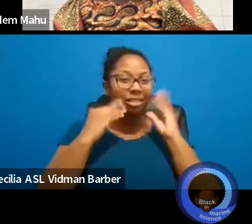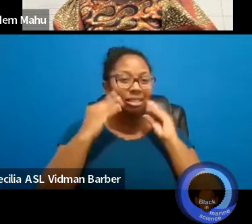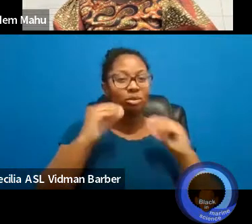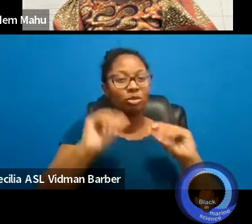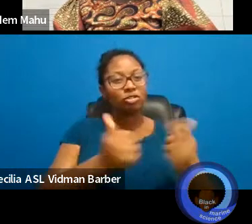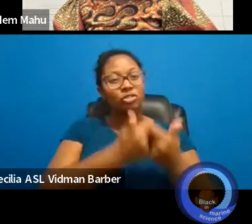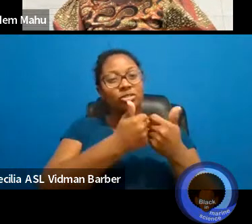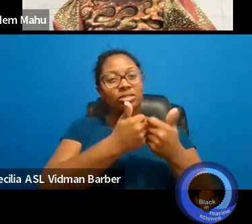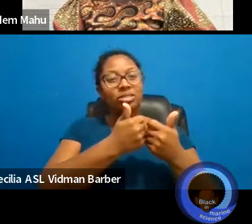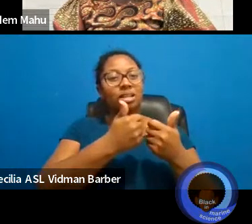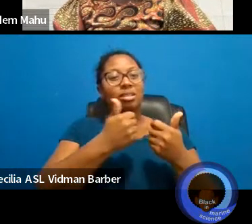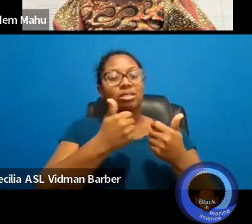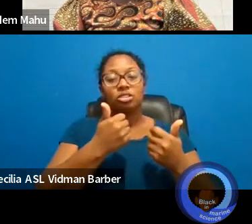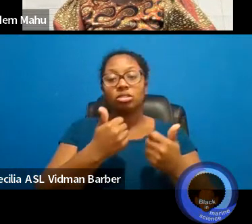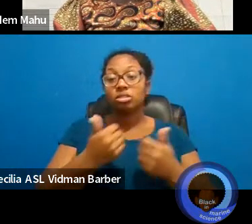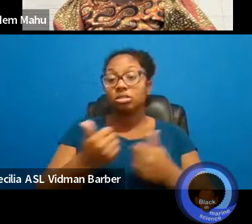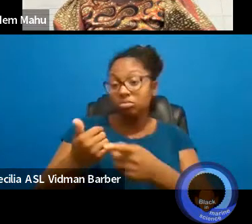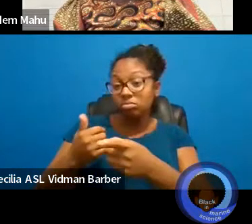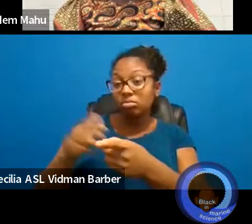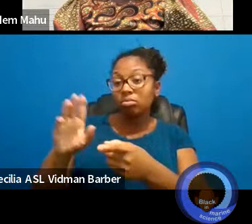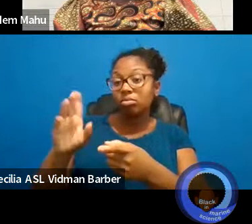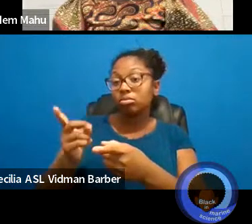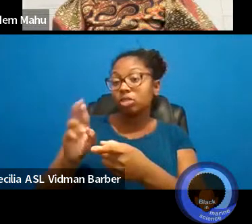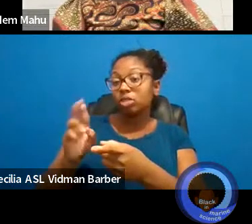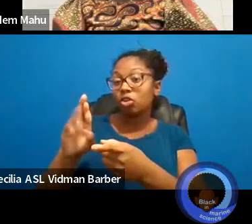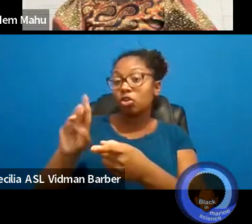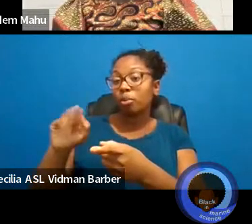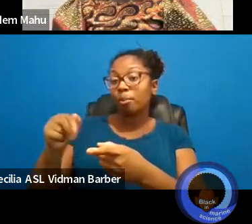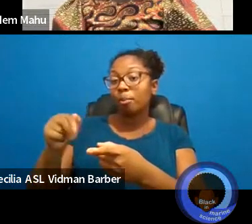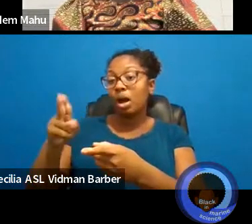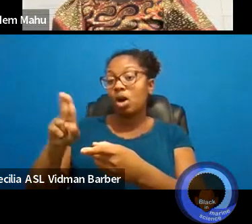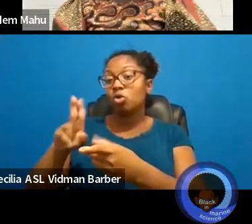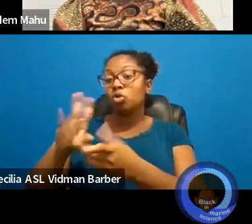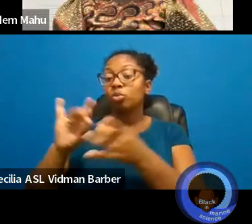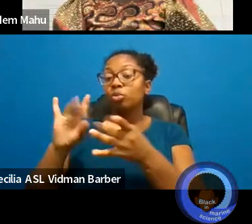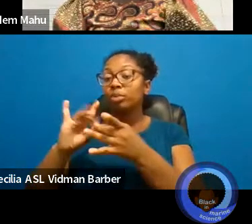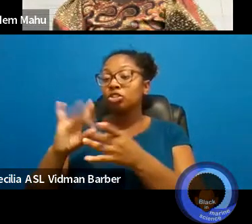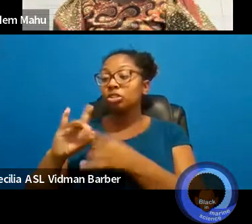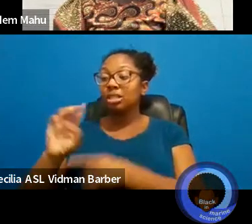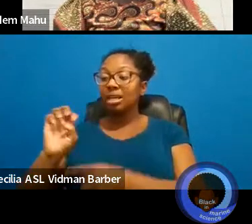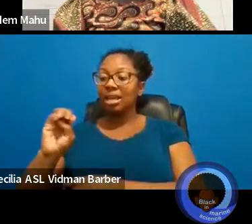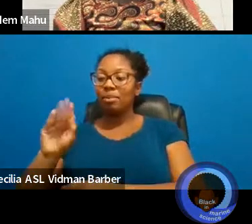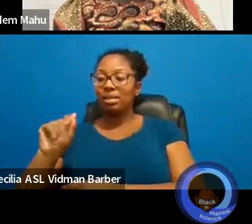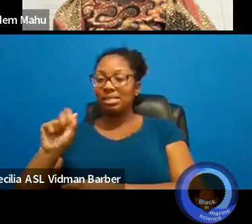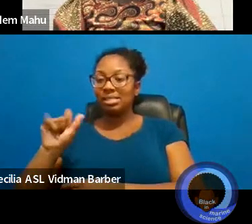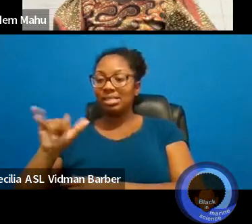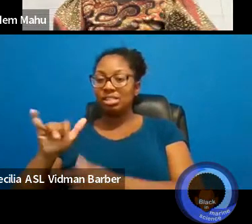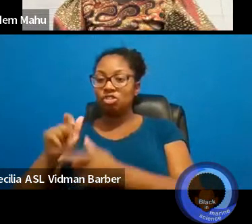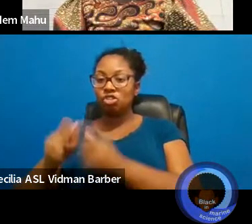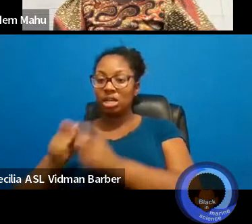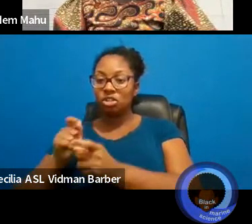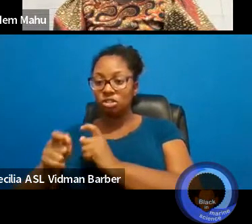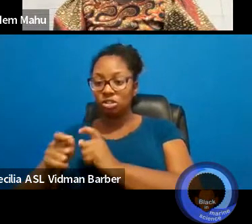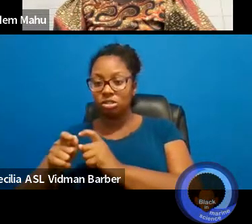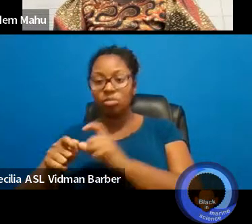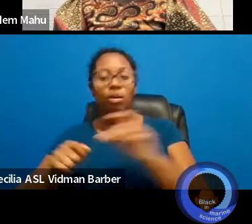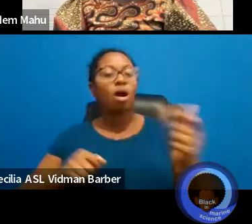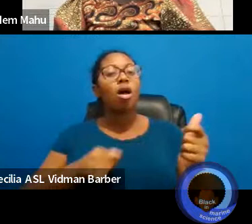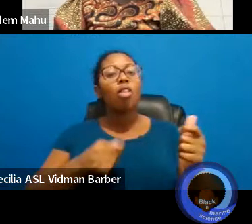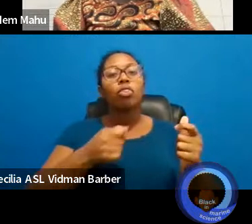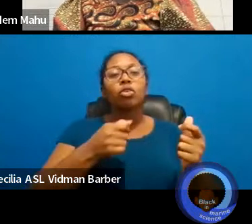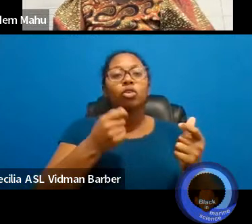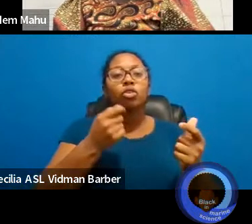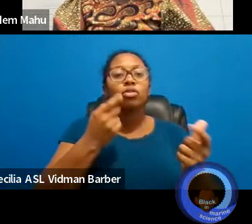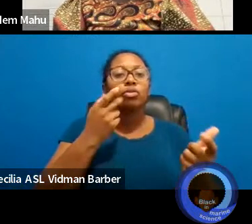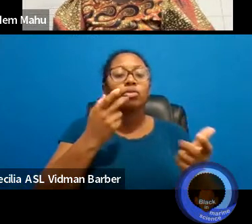about the embassies when it comes to visas, but name some other, from the challenges that you mentioned, what would you like to see happen